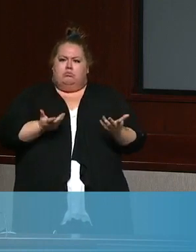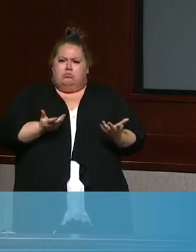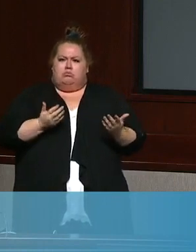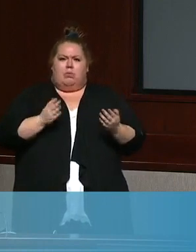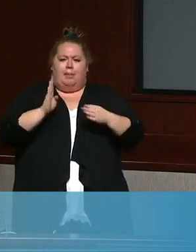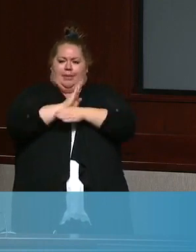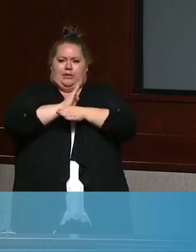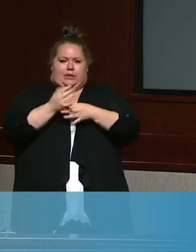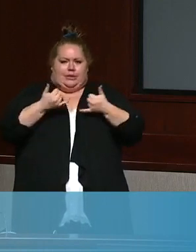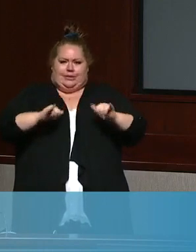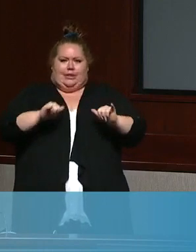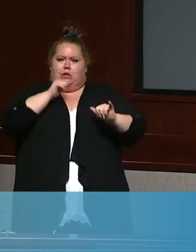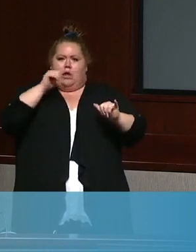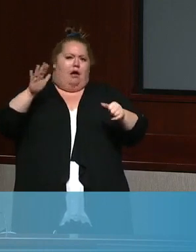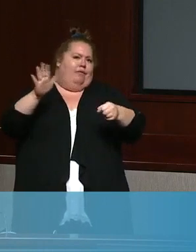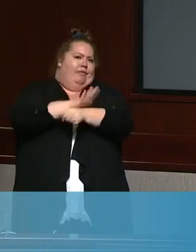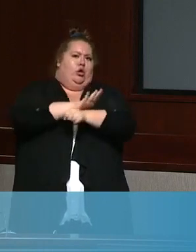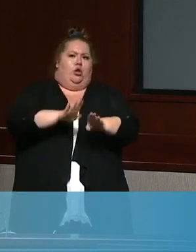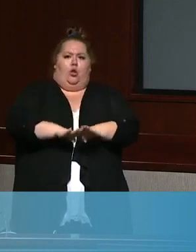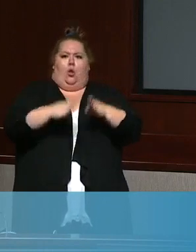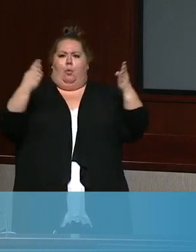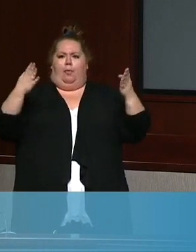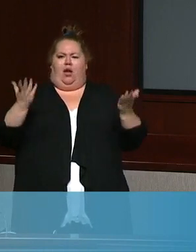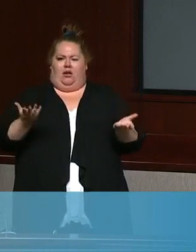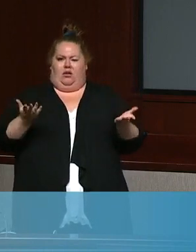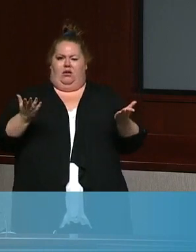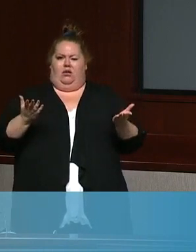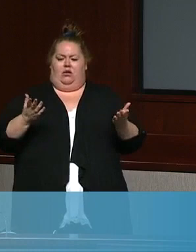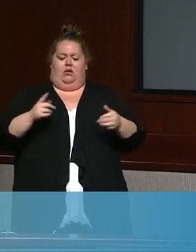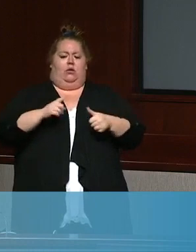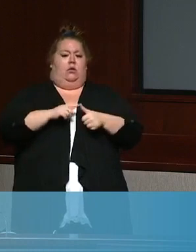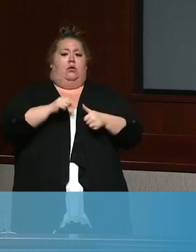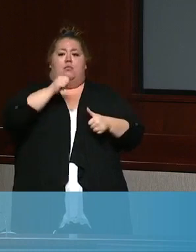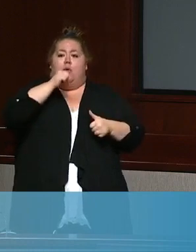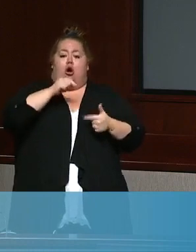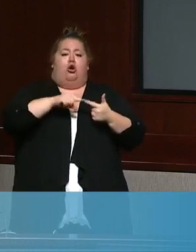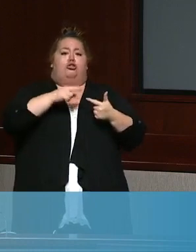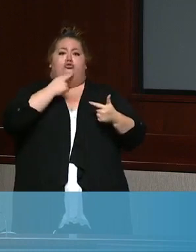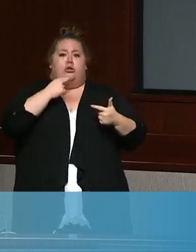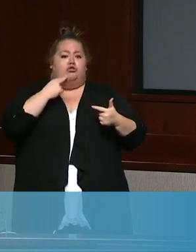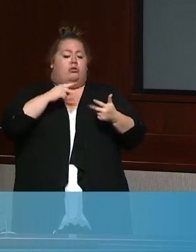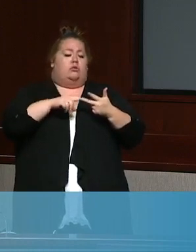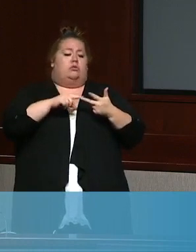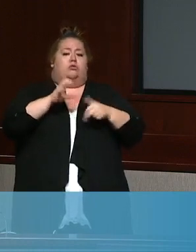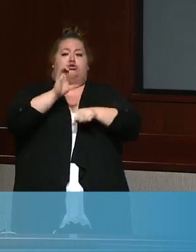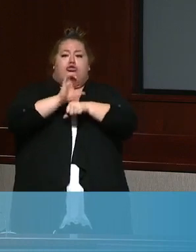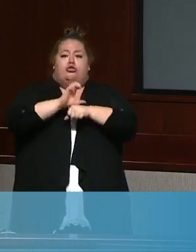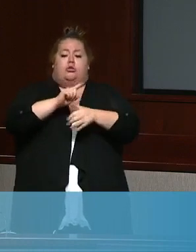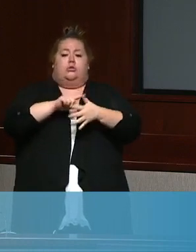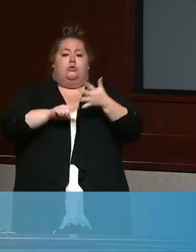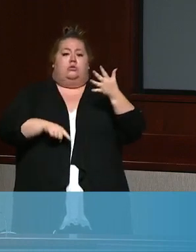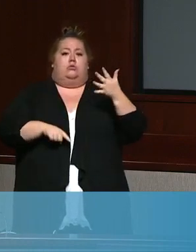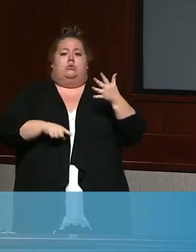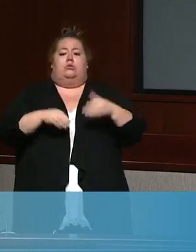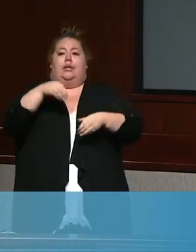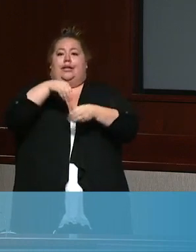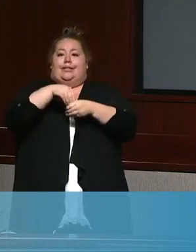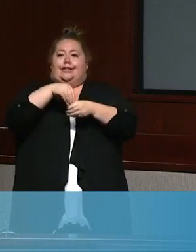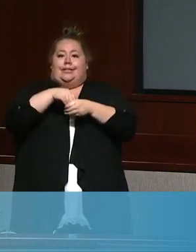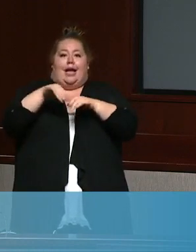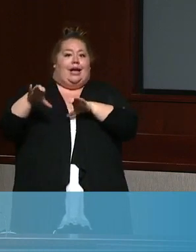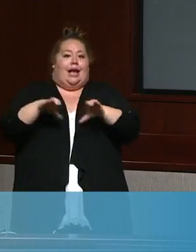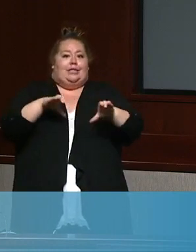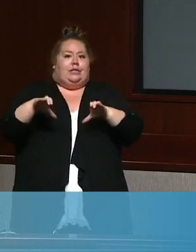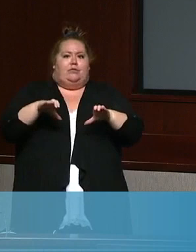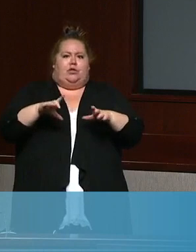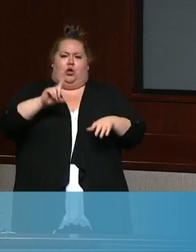normal. They're only open, you know, bars, restaurants, churches, other things like them, indoor activities, only open